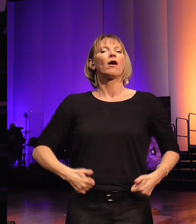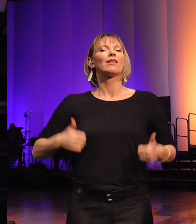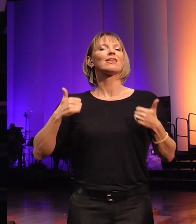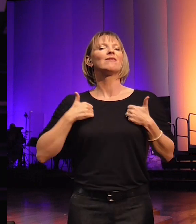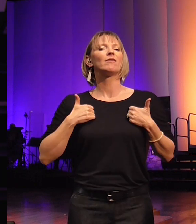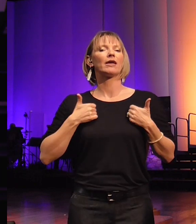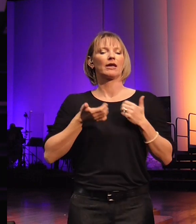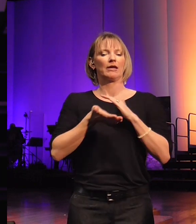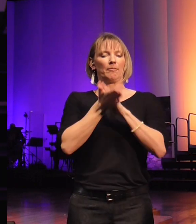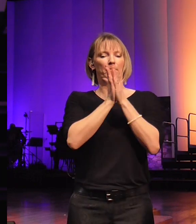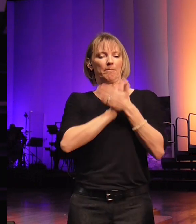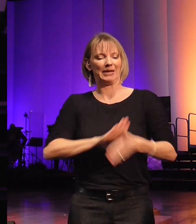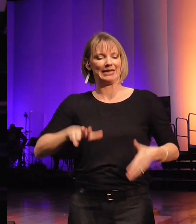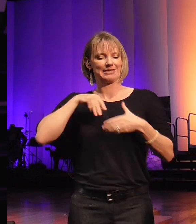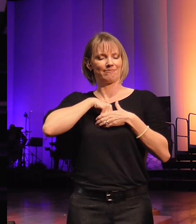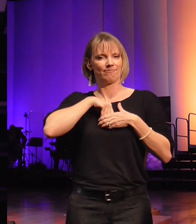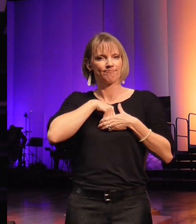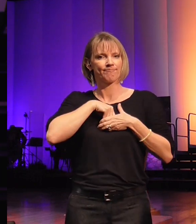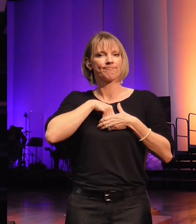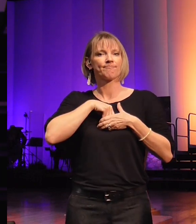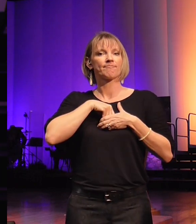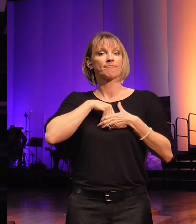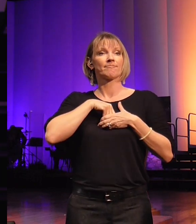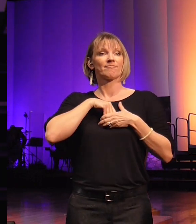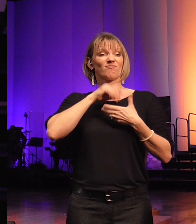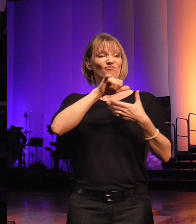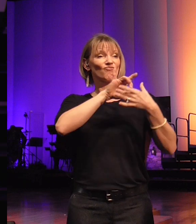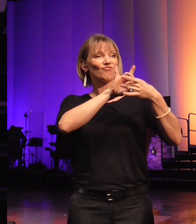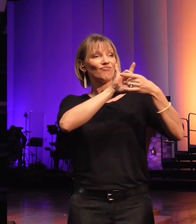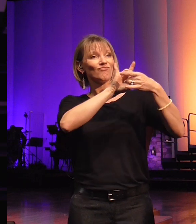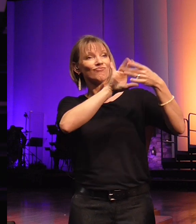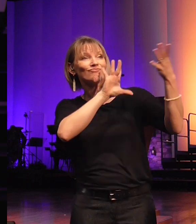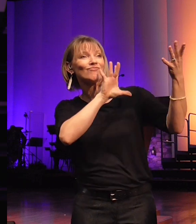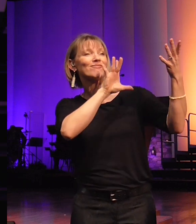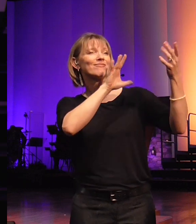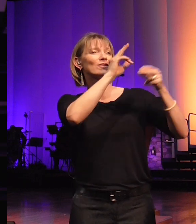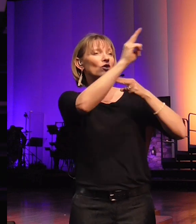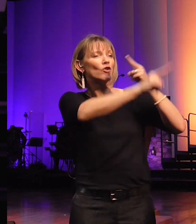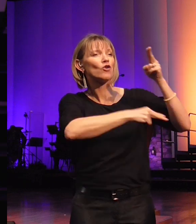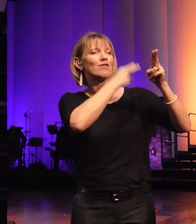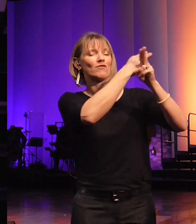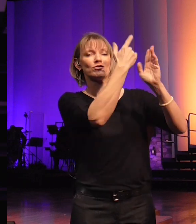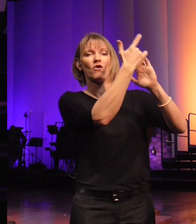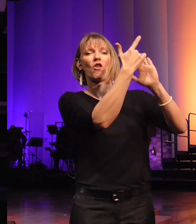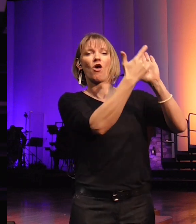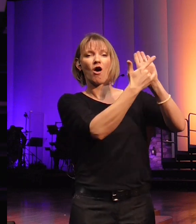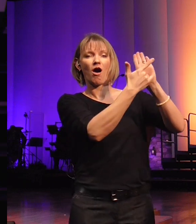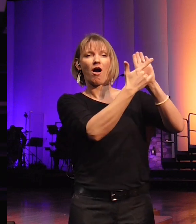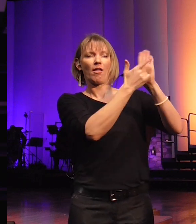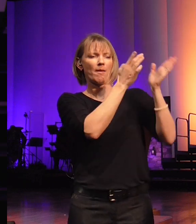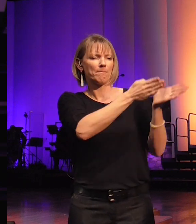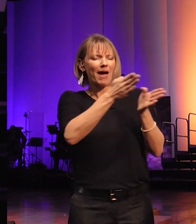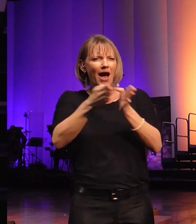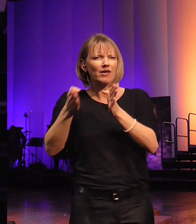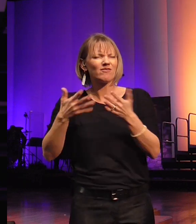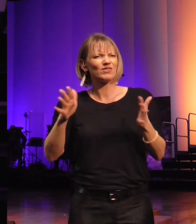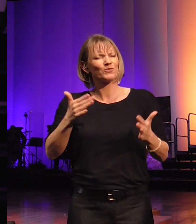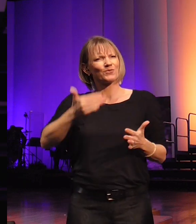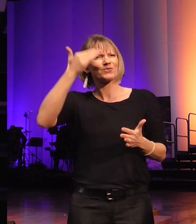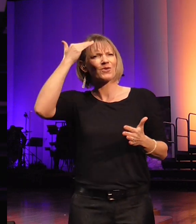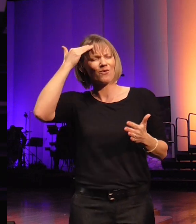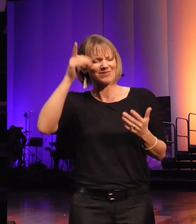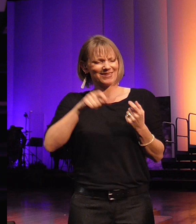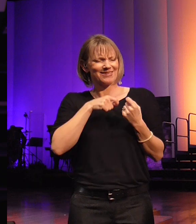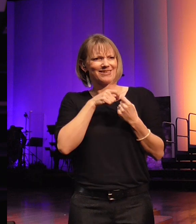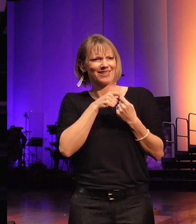inner peace. So I just let go to that universal law, that pattern that knows exactly how